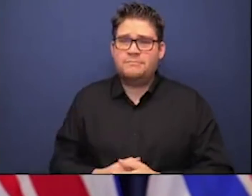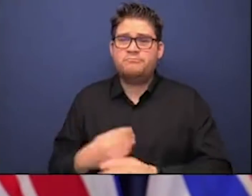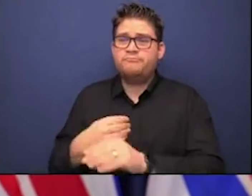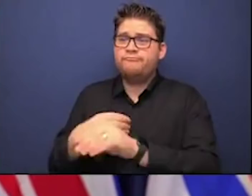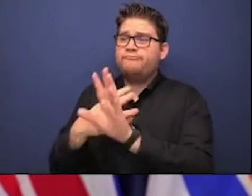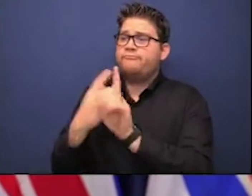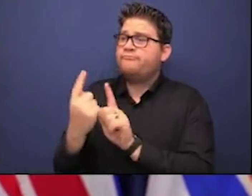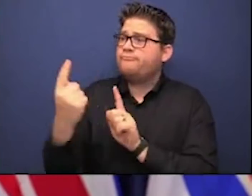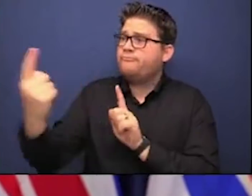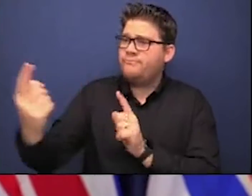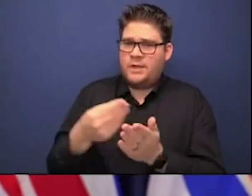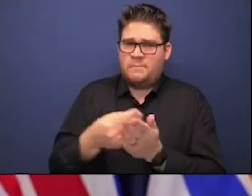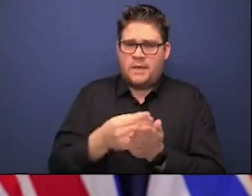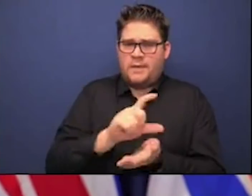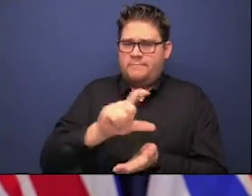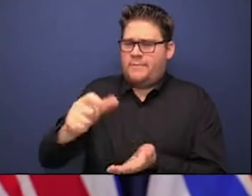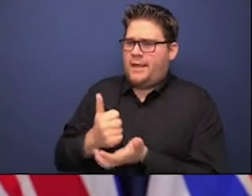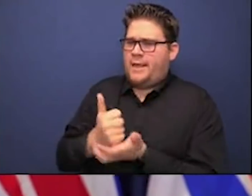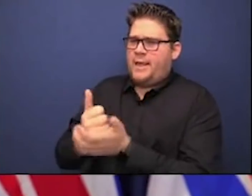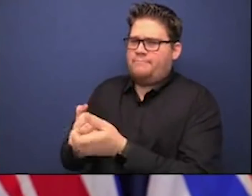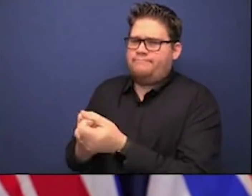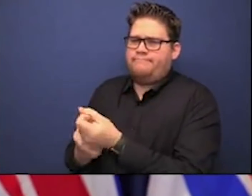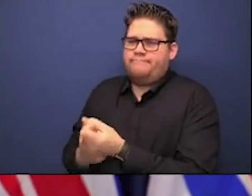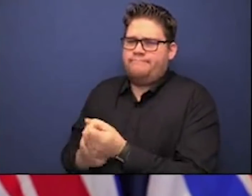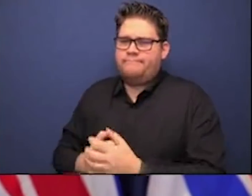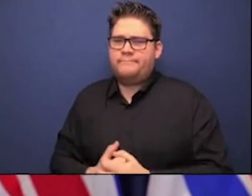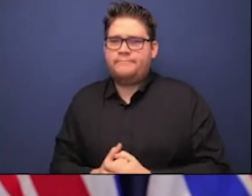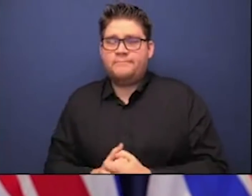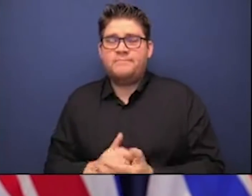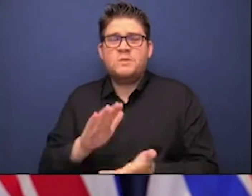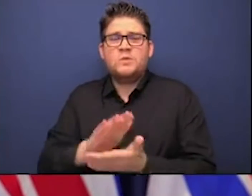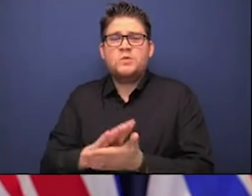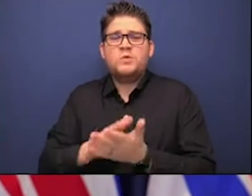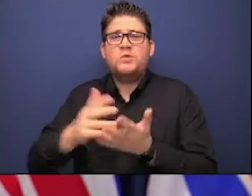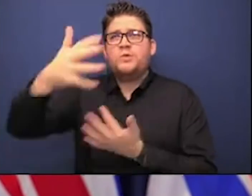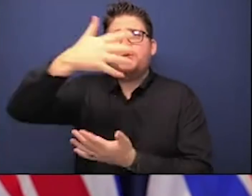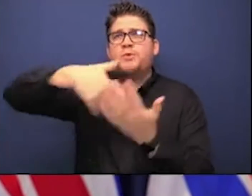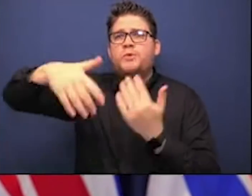I do want to take a moment to address students directly.